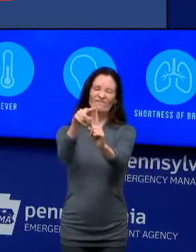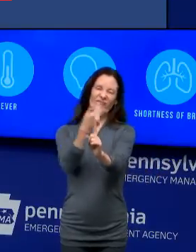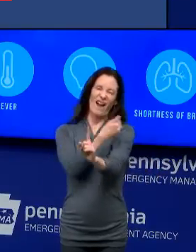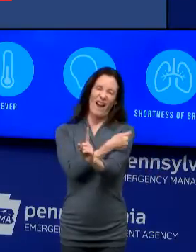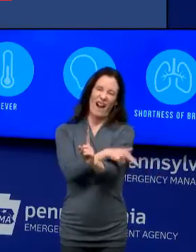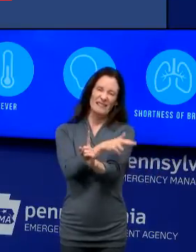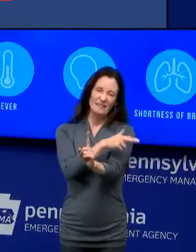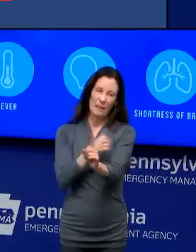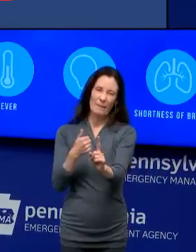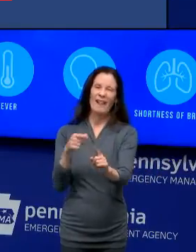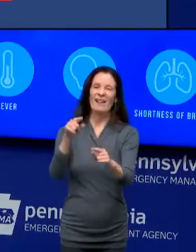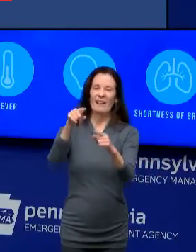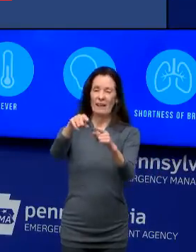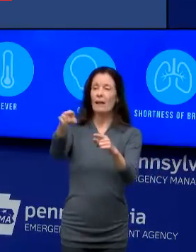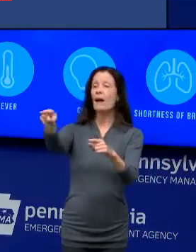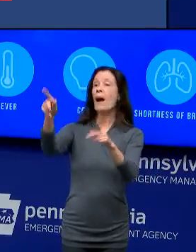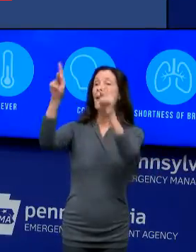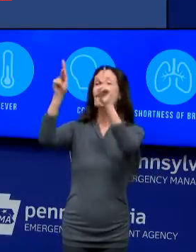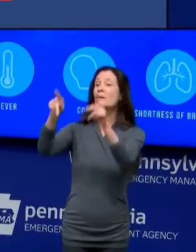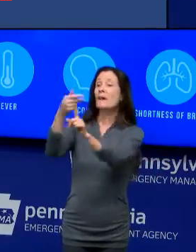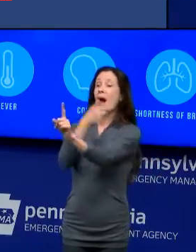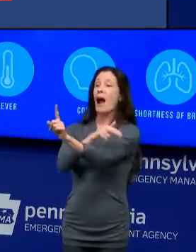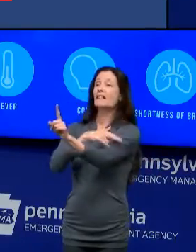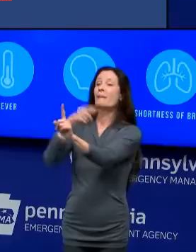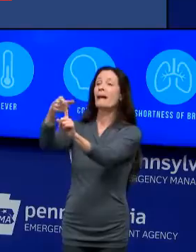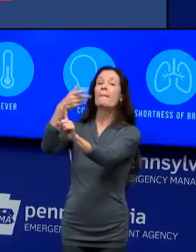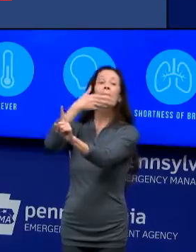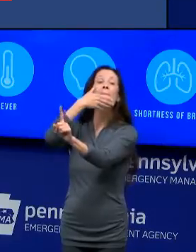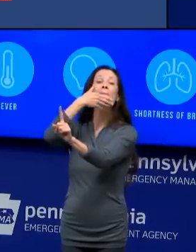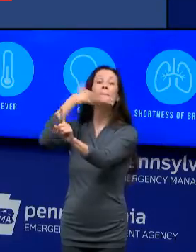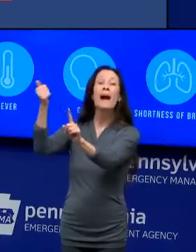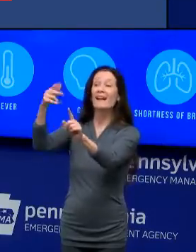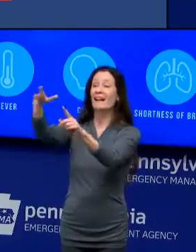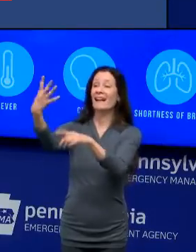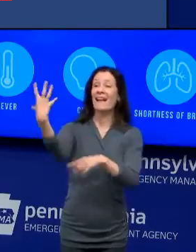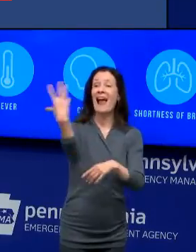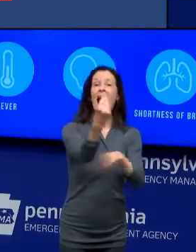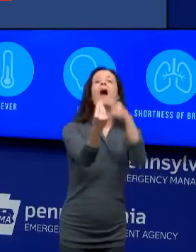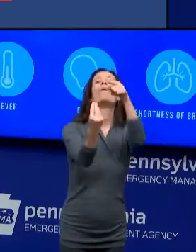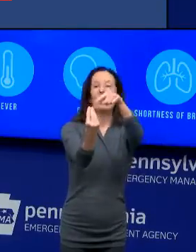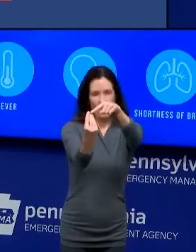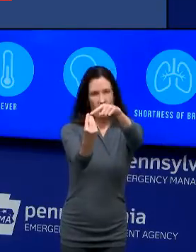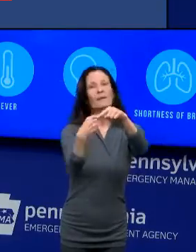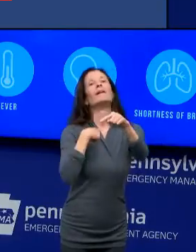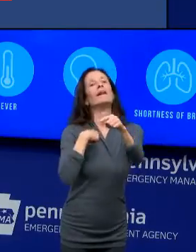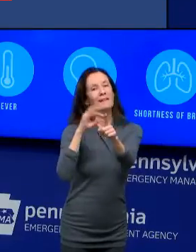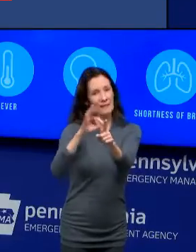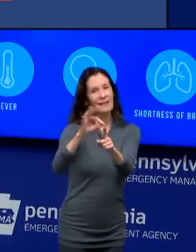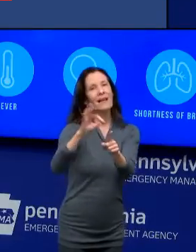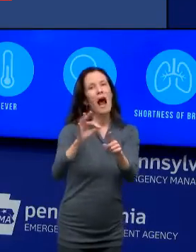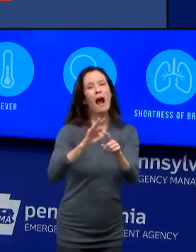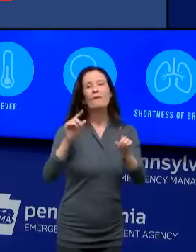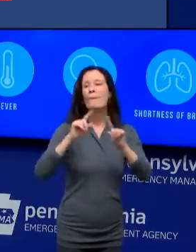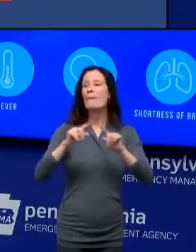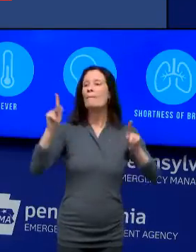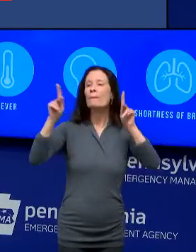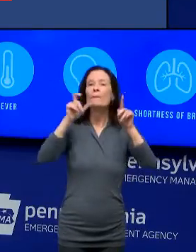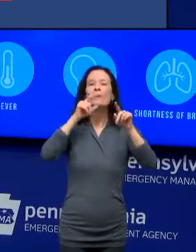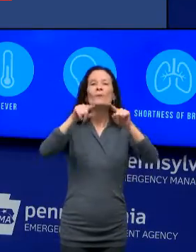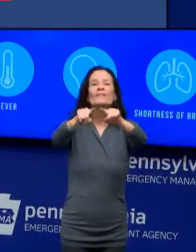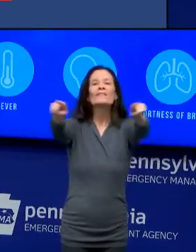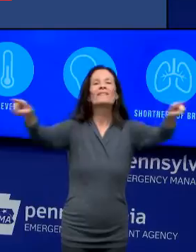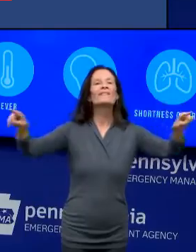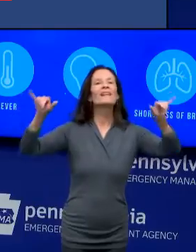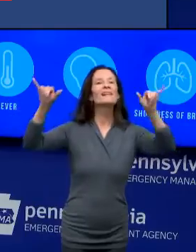to get that data, the hospital discharge data. But we're not going to be able to track recovery of, again, over